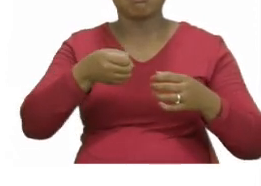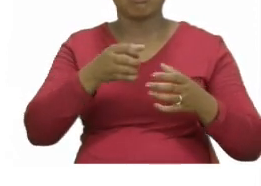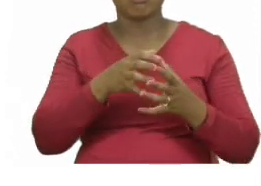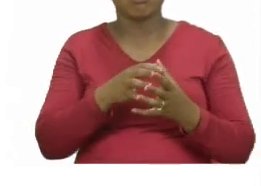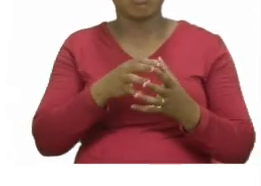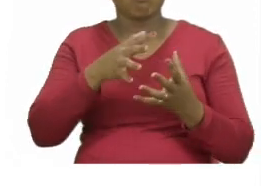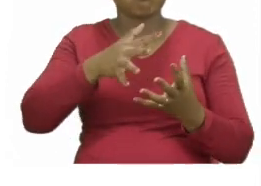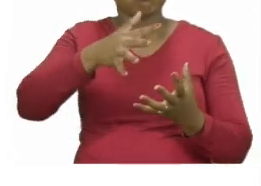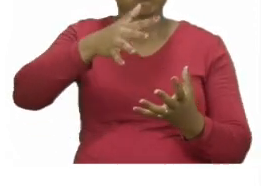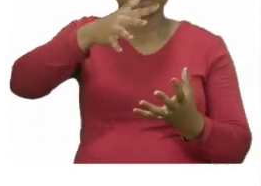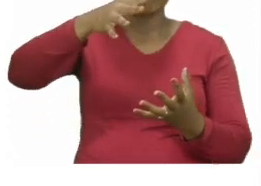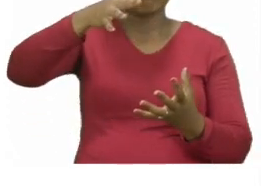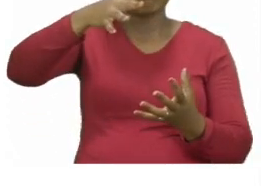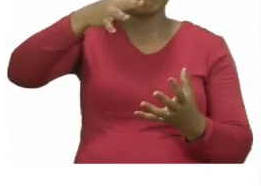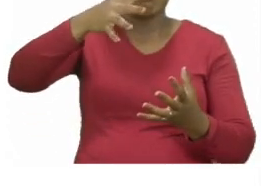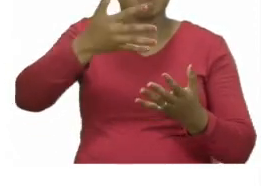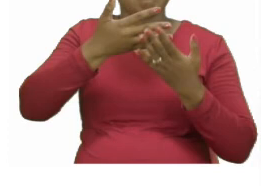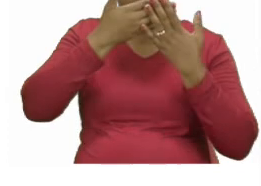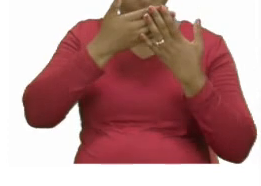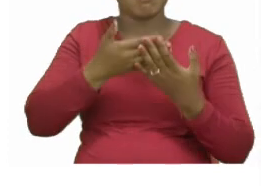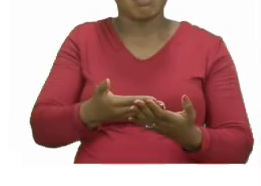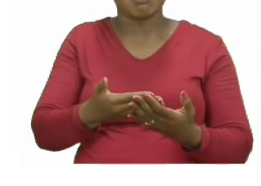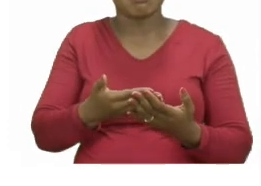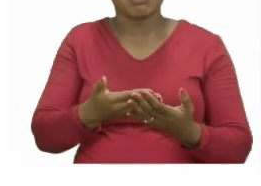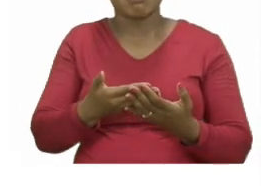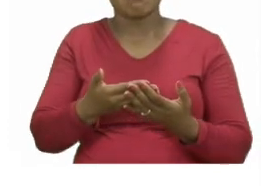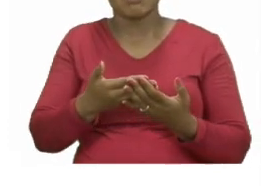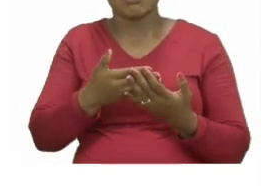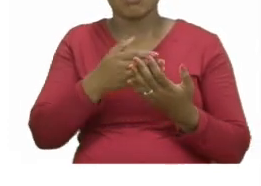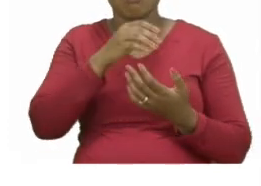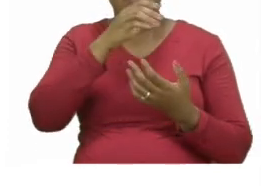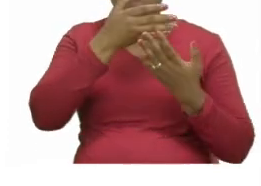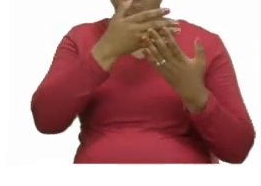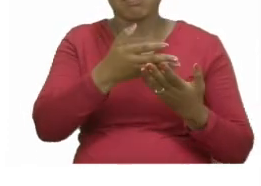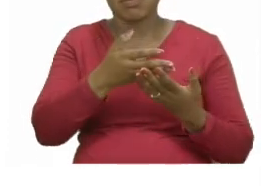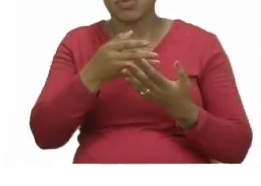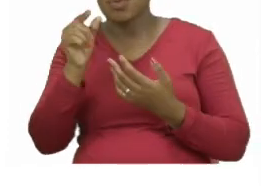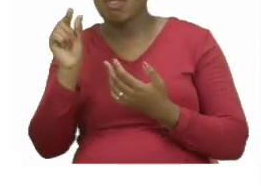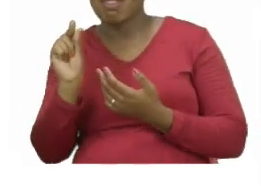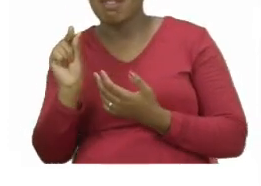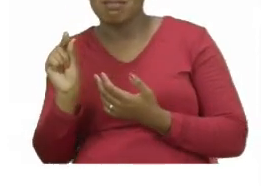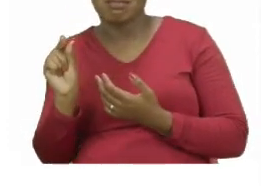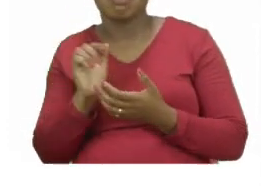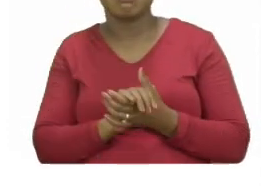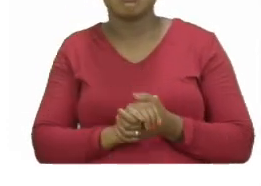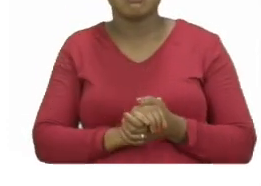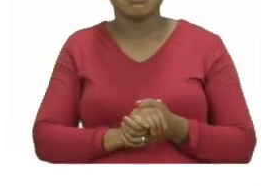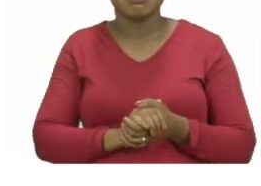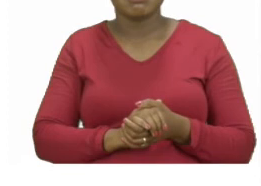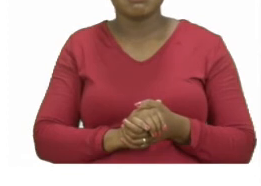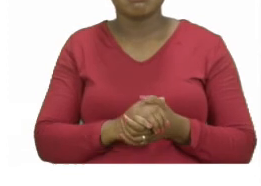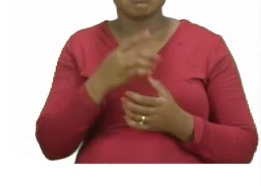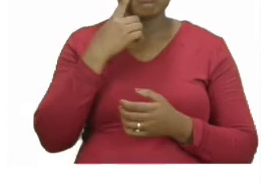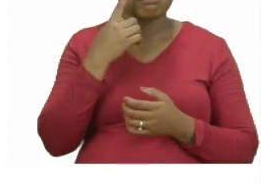the letters from the most to the least. Okay, there you will see all these